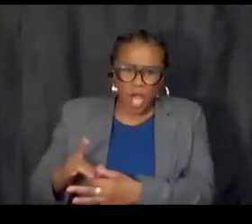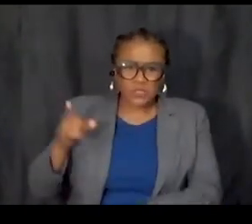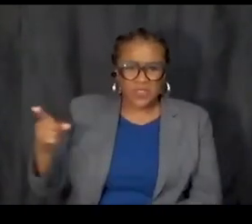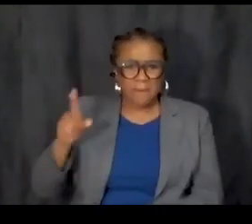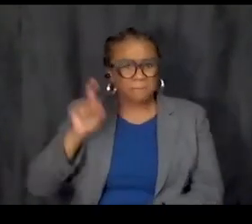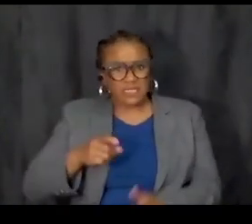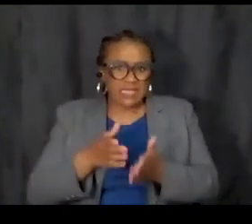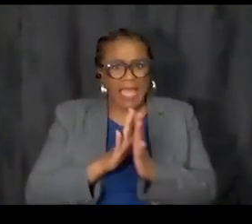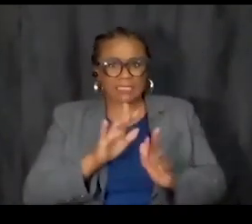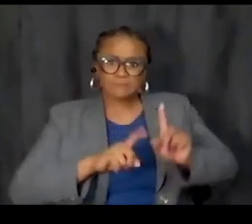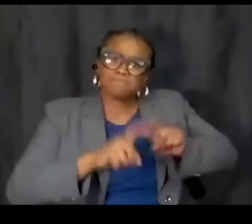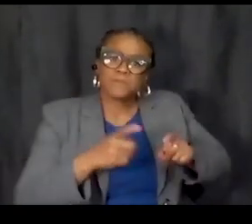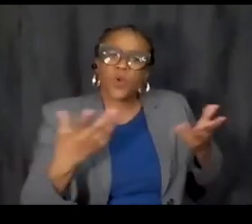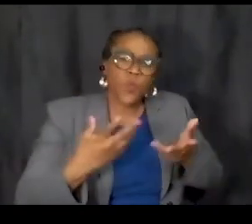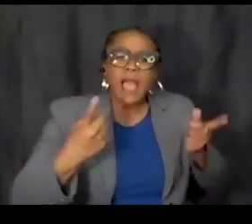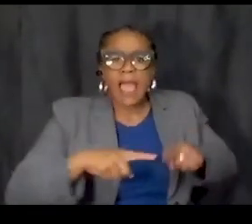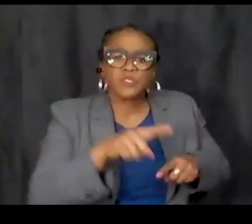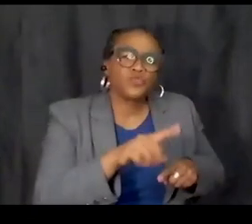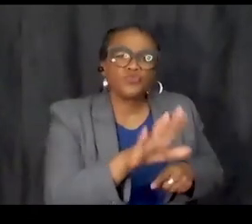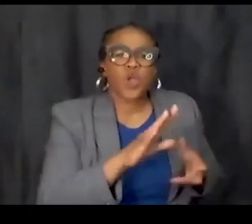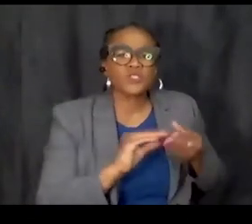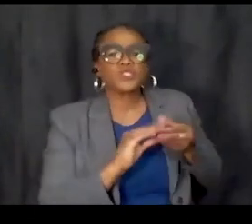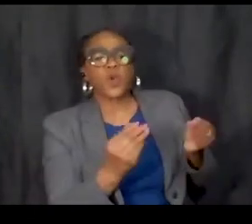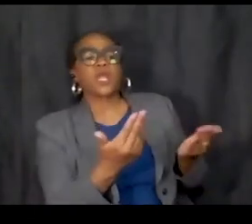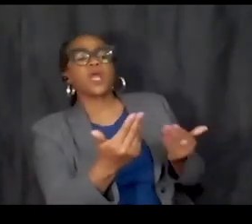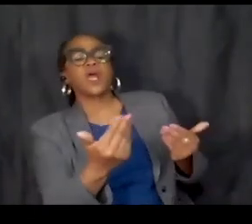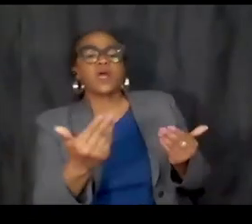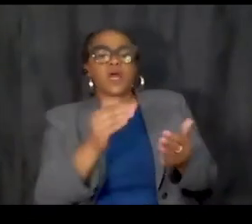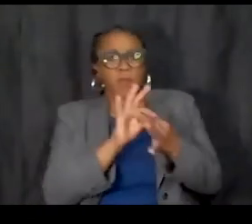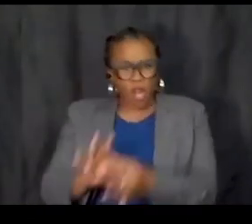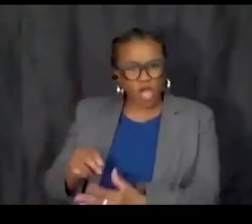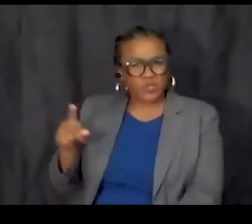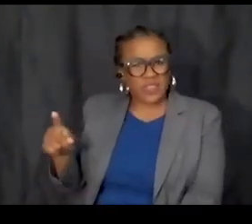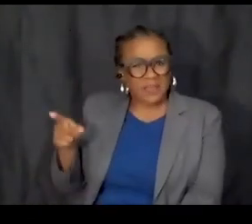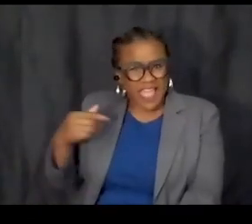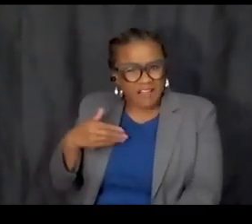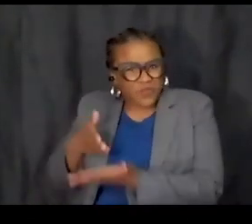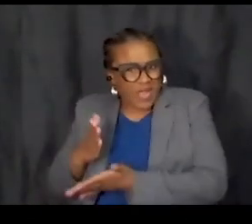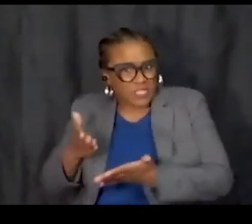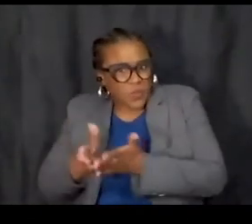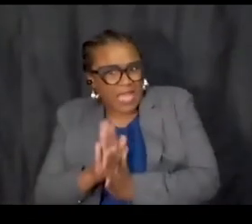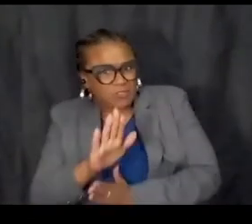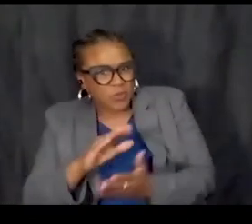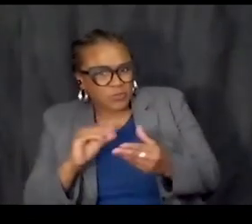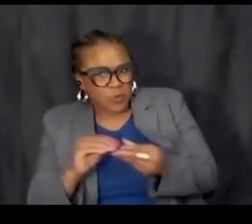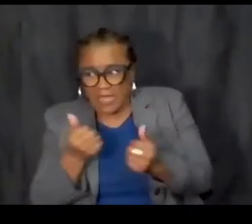has happened to you, or your story belongs to them, that they have the right to ask that anything of you, whether